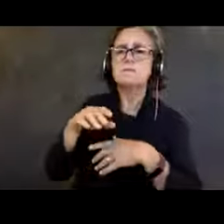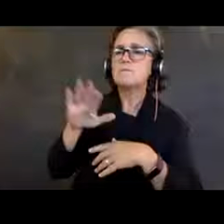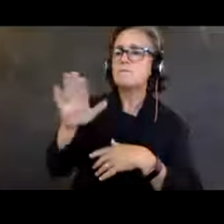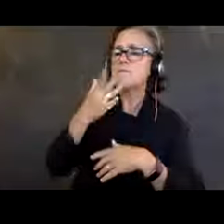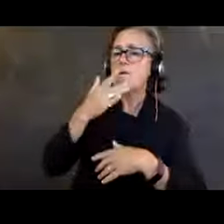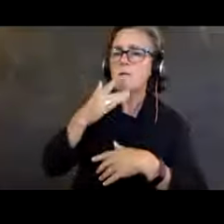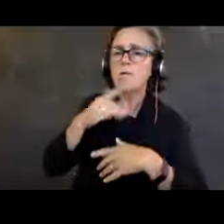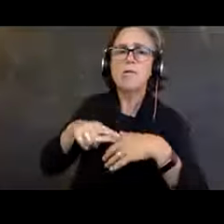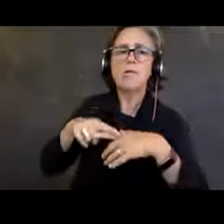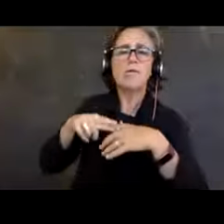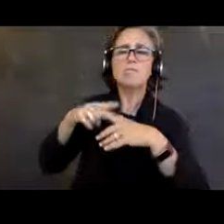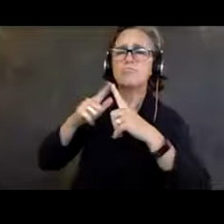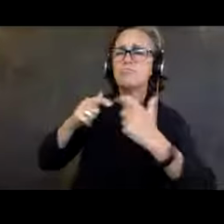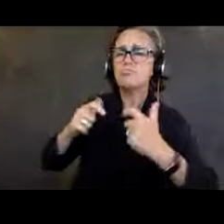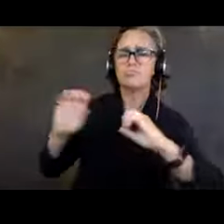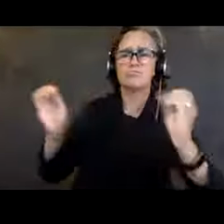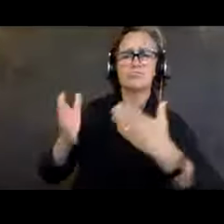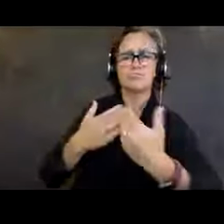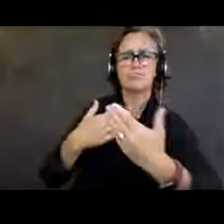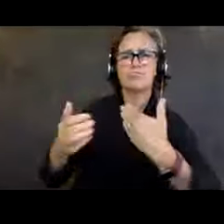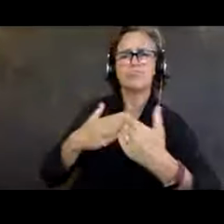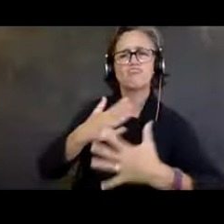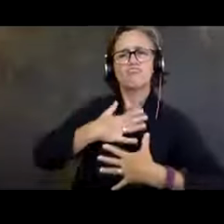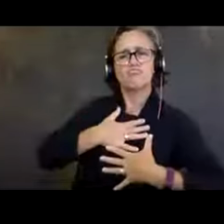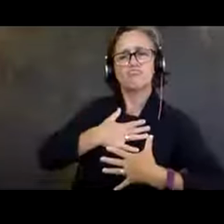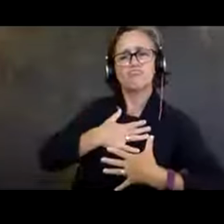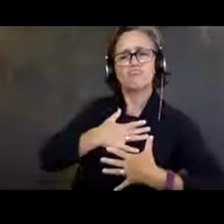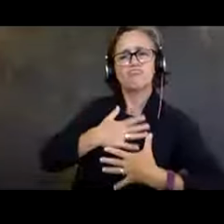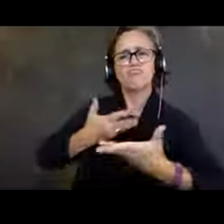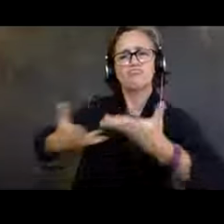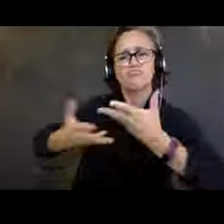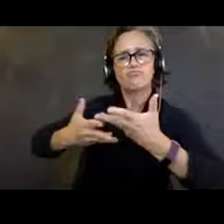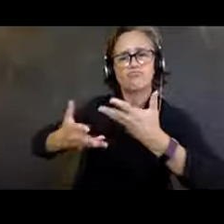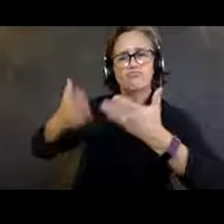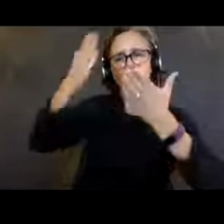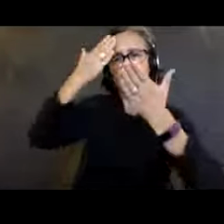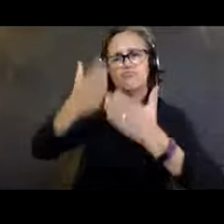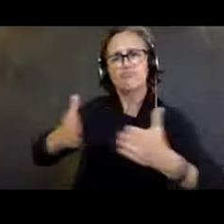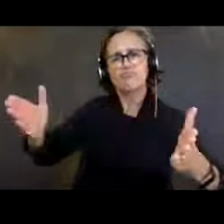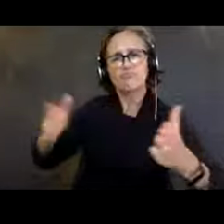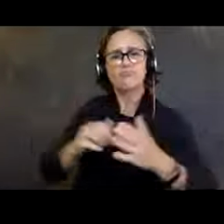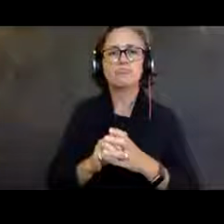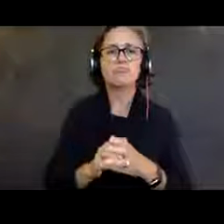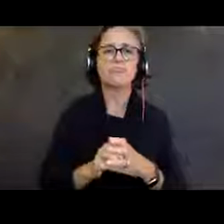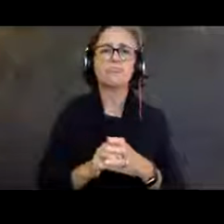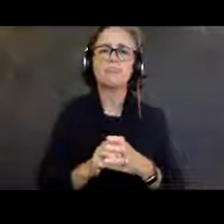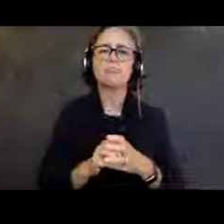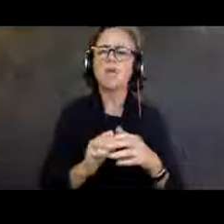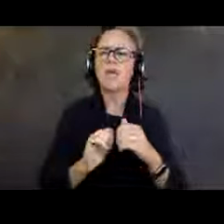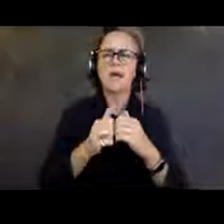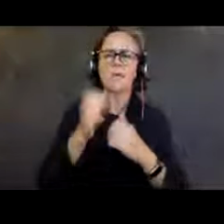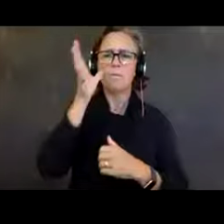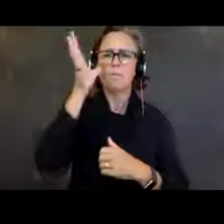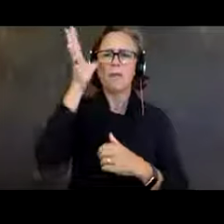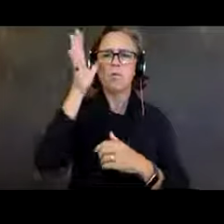So I talked about the importance of parents confronting their own biases. And how do we do this? So here's some suggestions for how to do